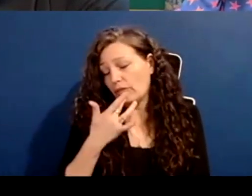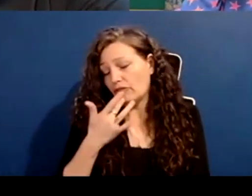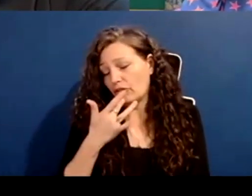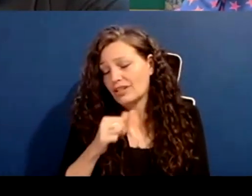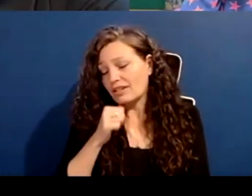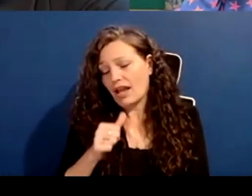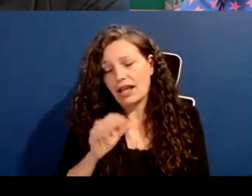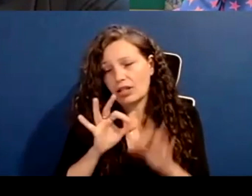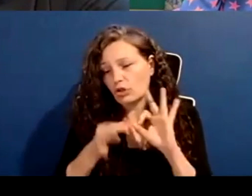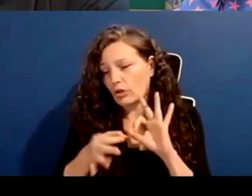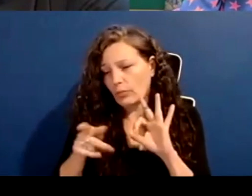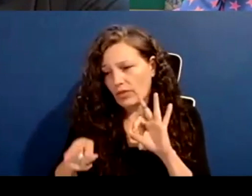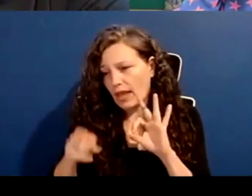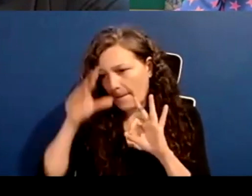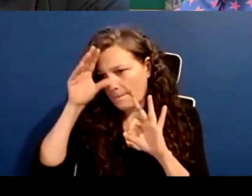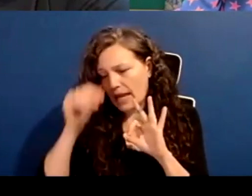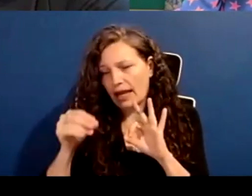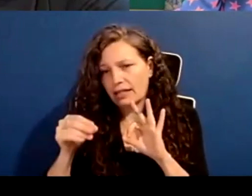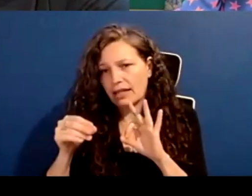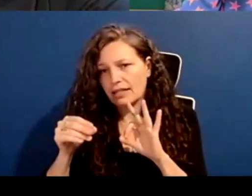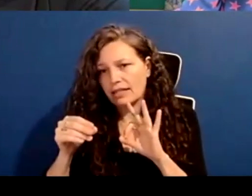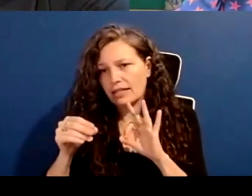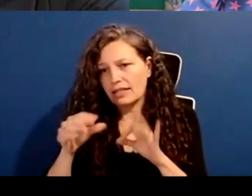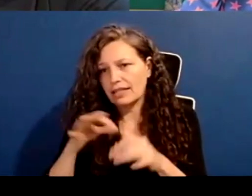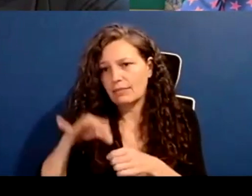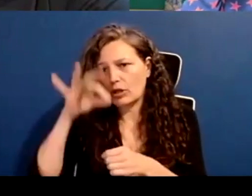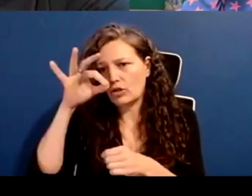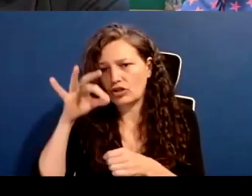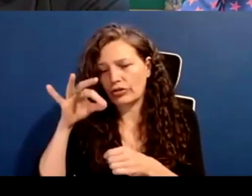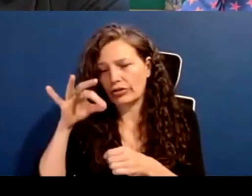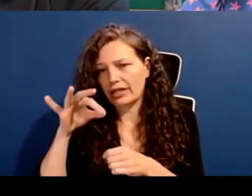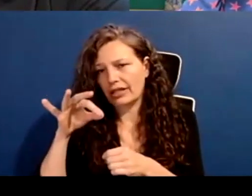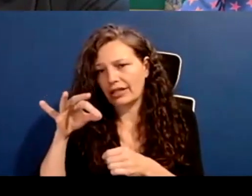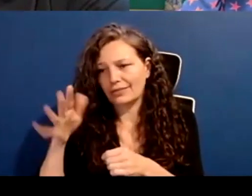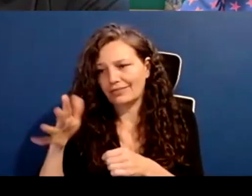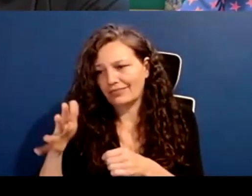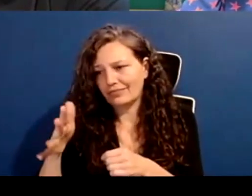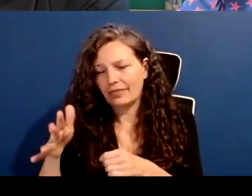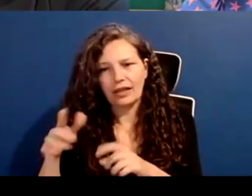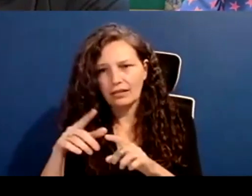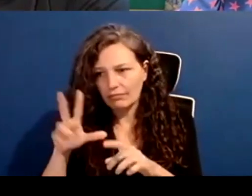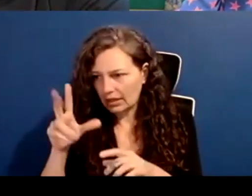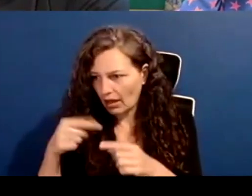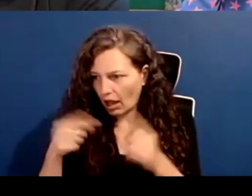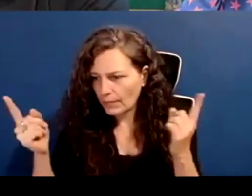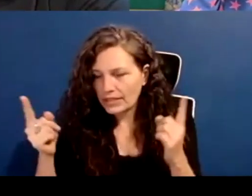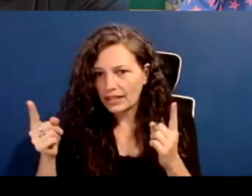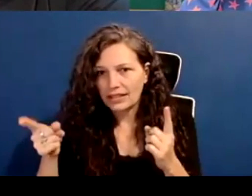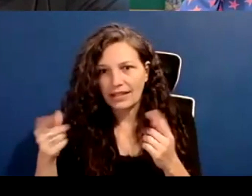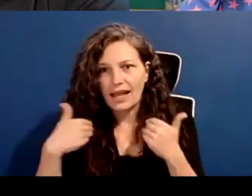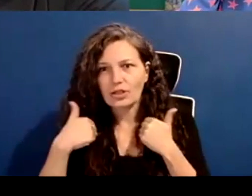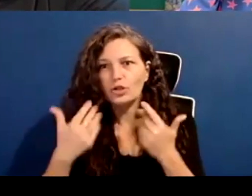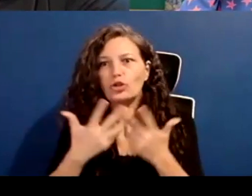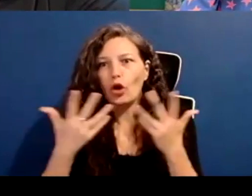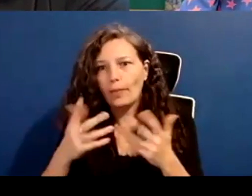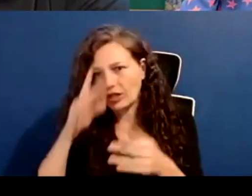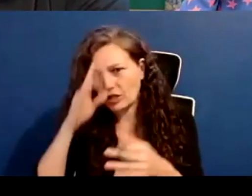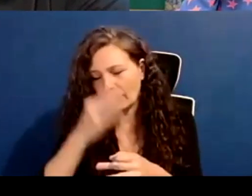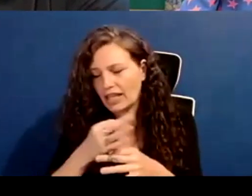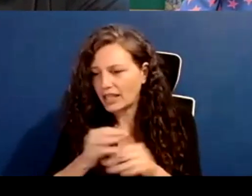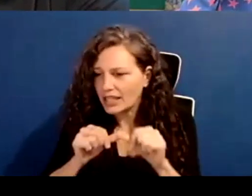as, man, this guy is actually a great example of faith. He continues to pursue community against all